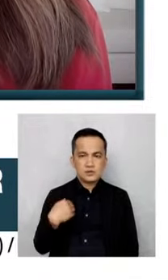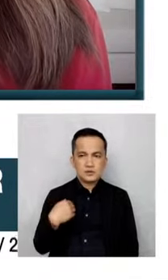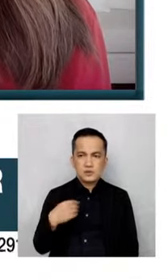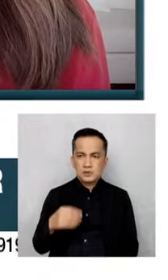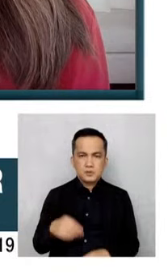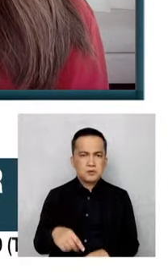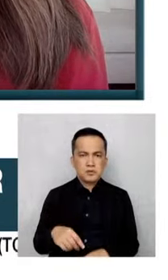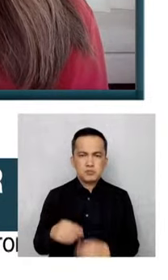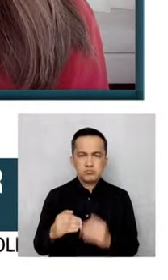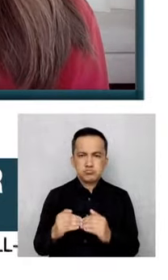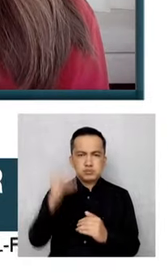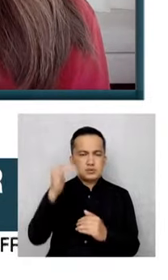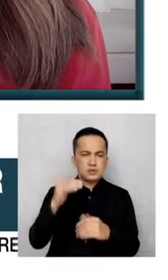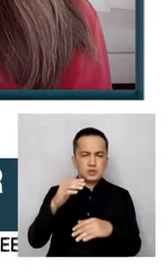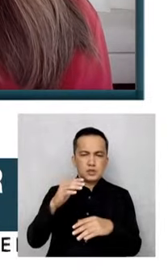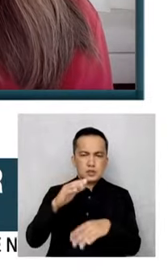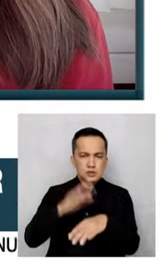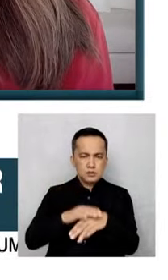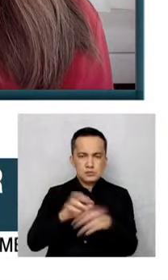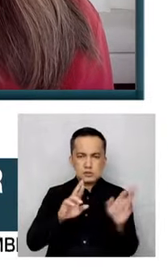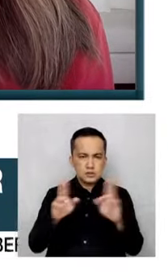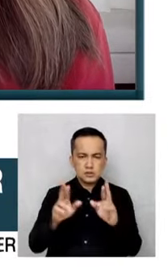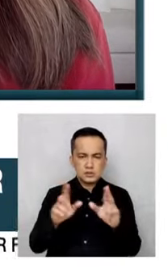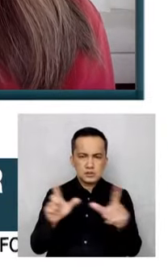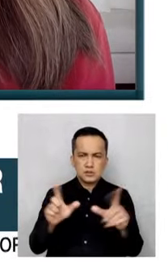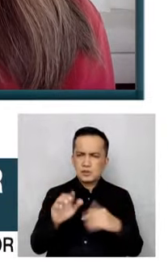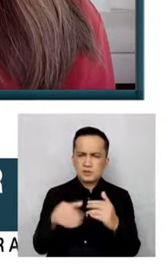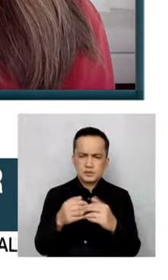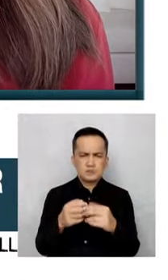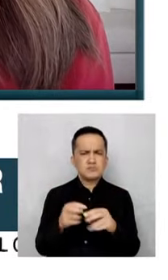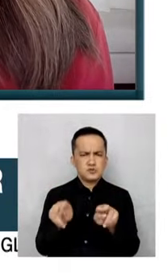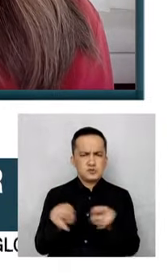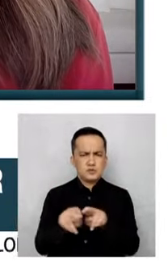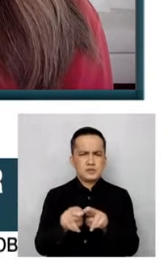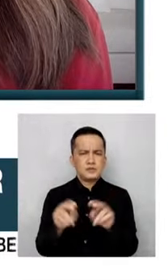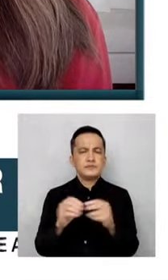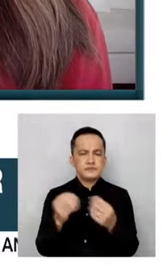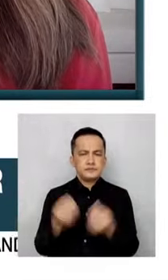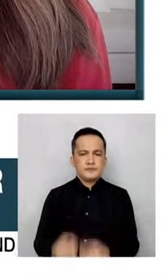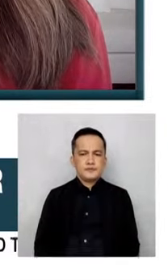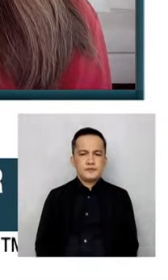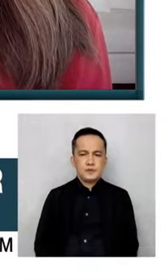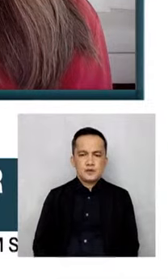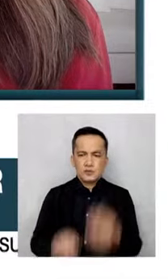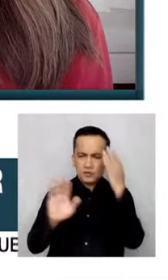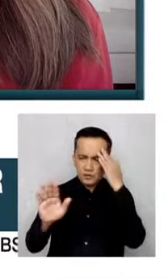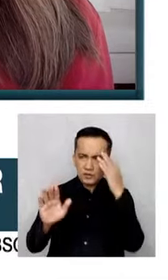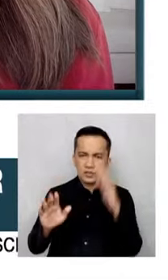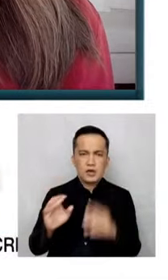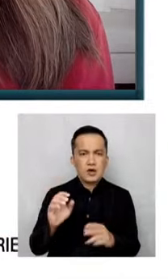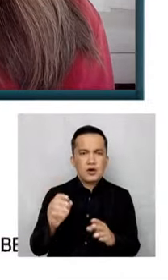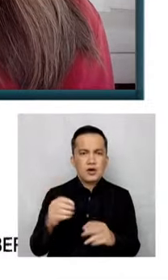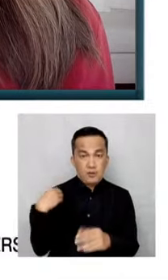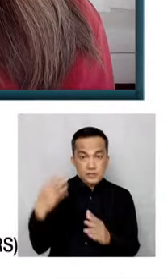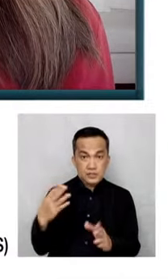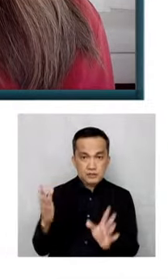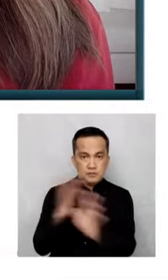We maintained the alert level because everything was normal within the organization. We know that officers come and go.